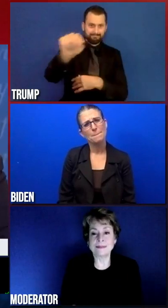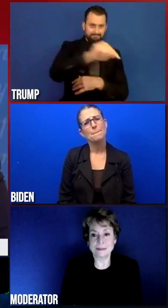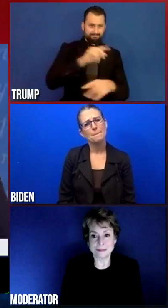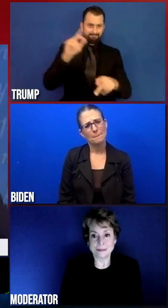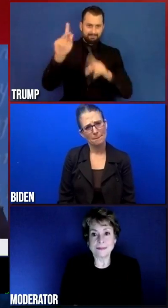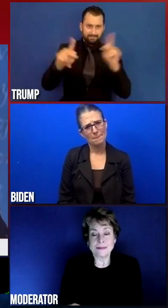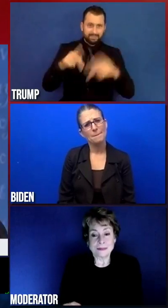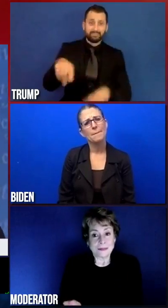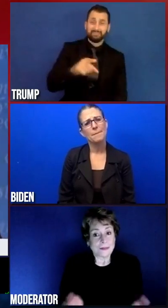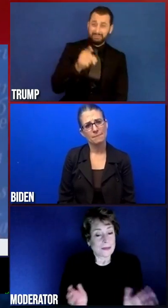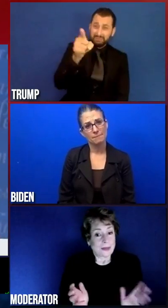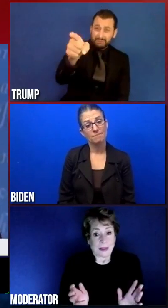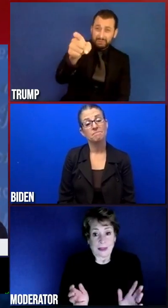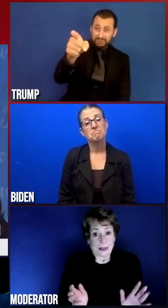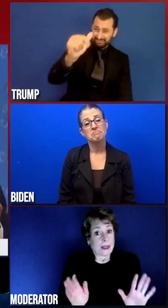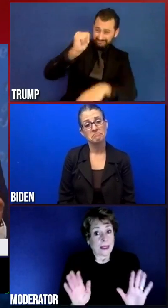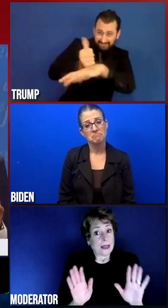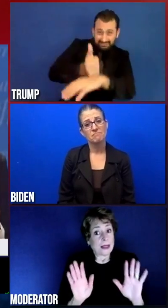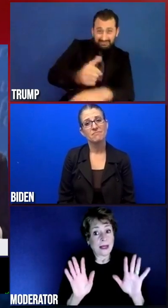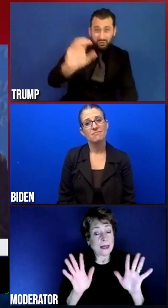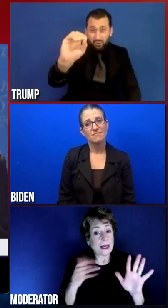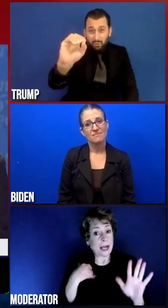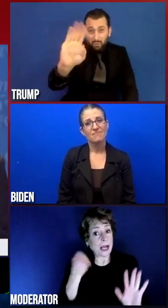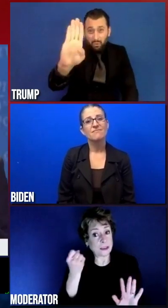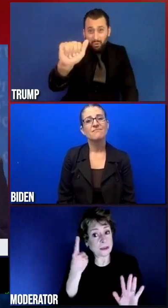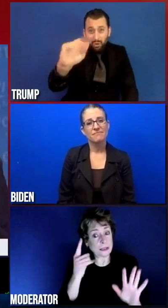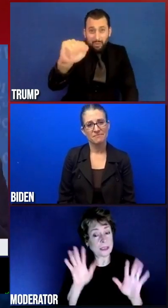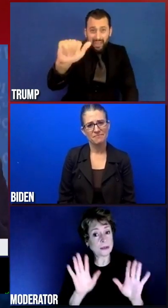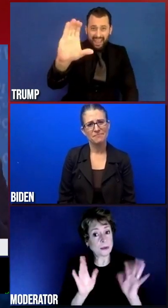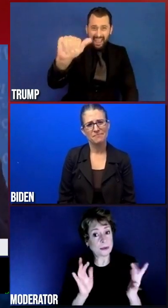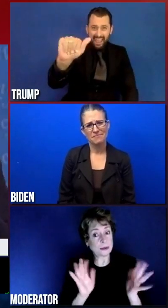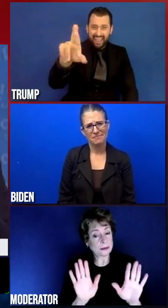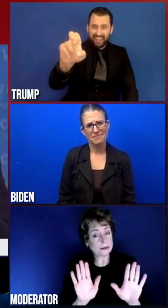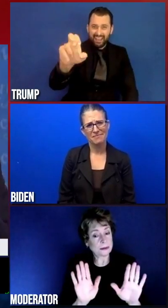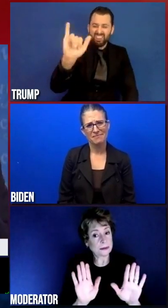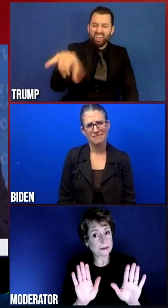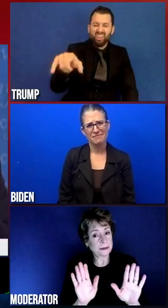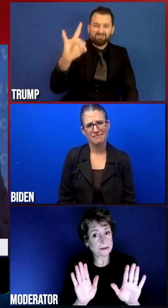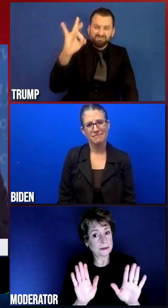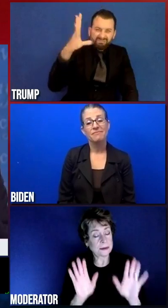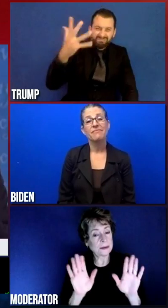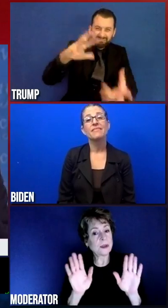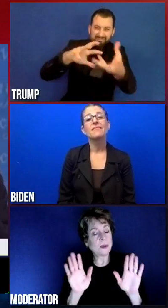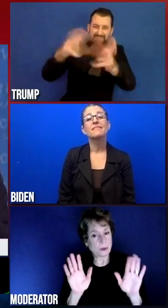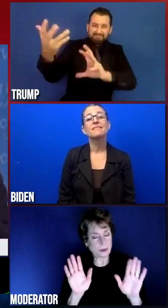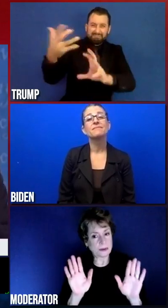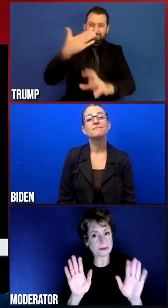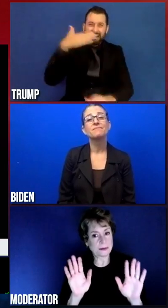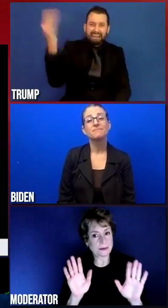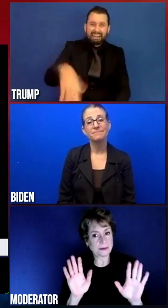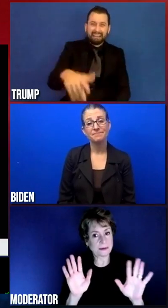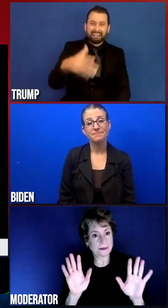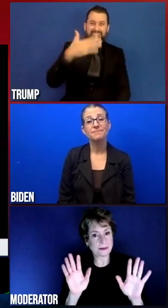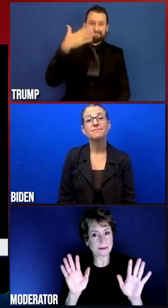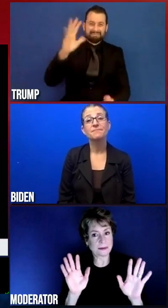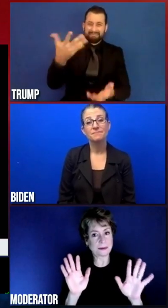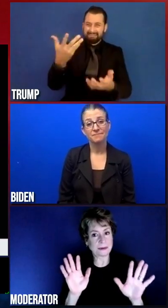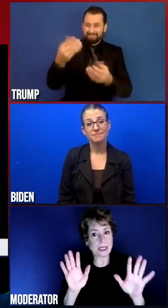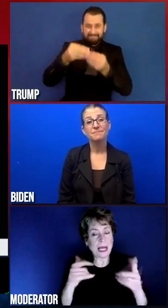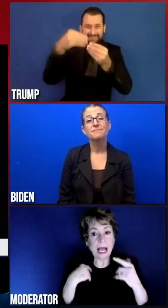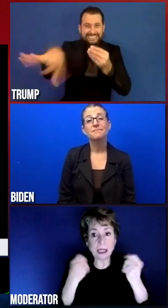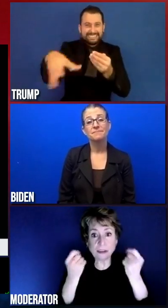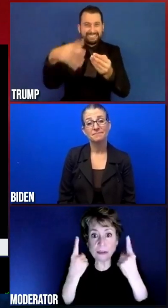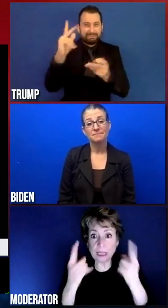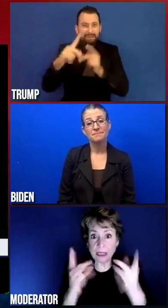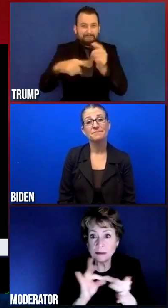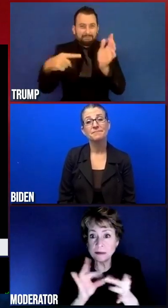too high, and it doesn't work. So we do want to get rid of it. Chris, we want to get rid of it. I understand it, sir, but I have to give you